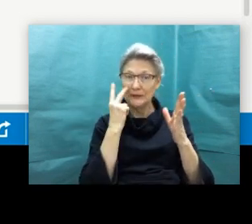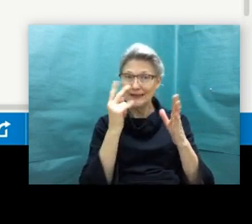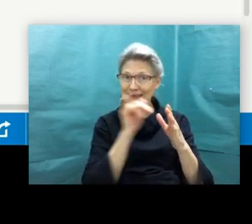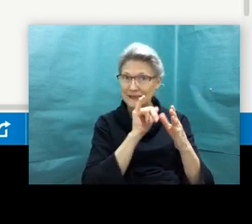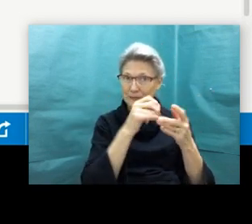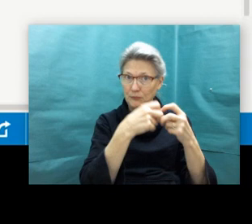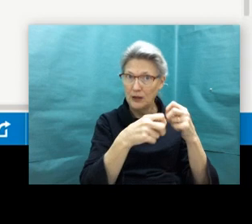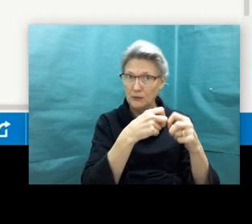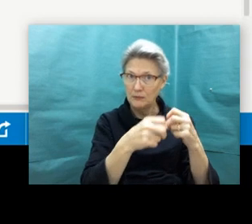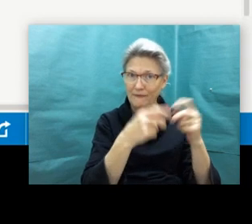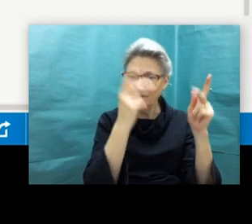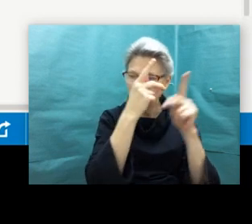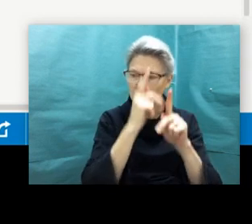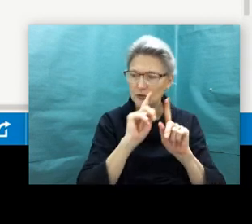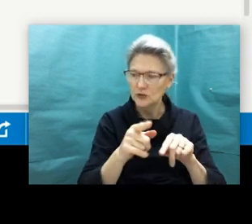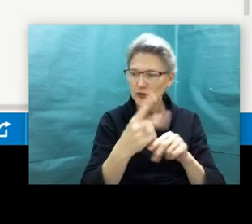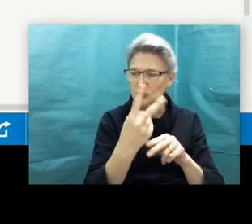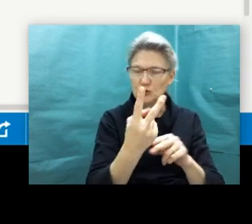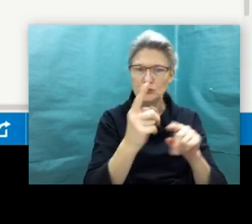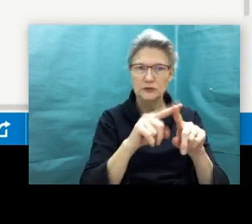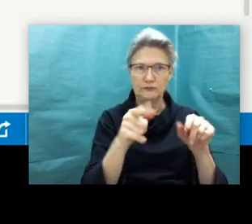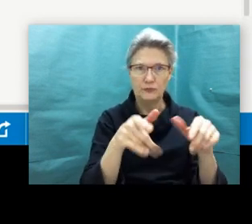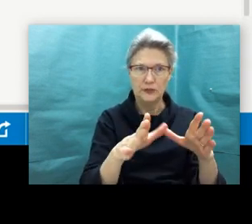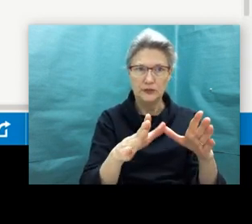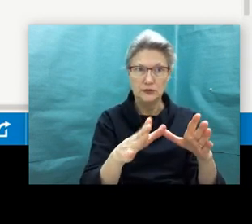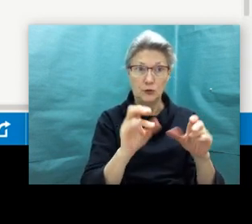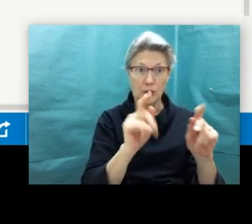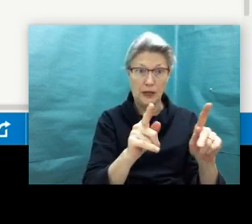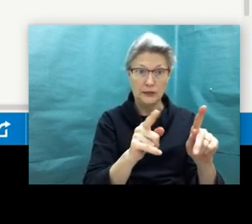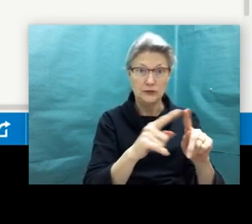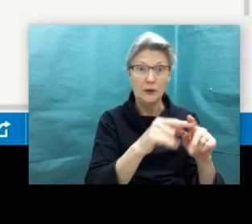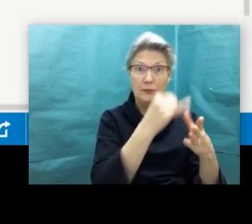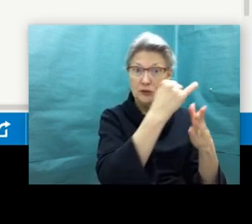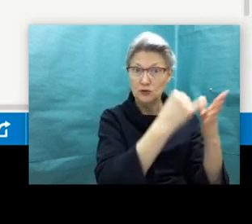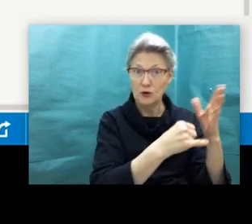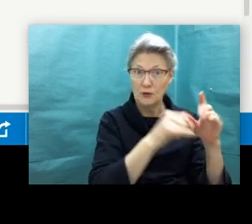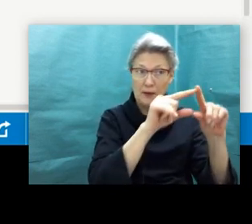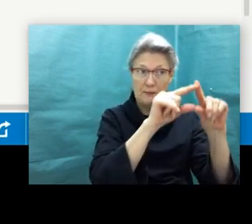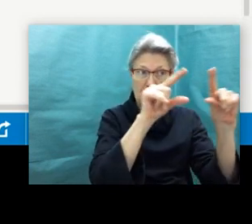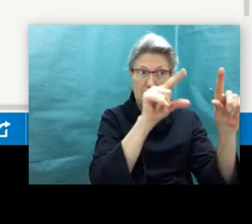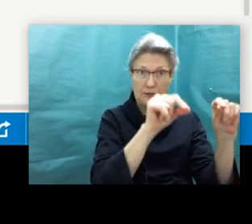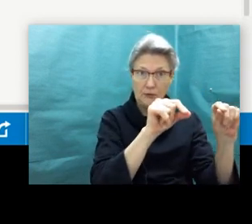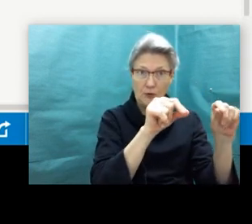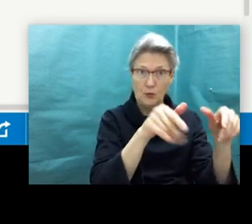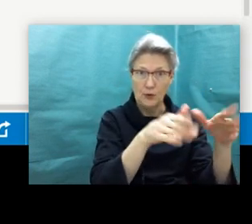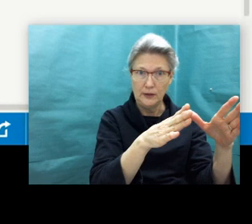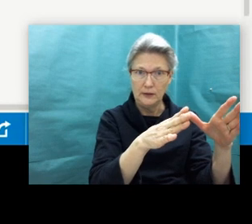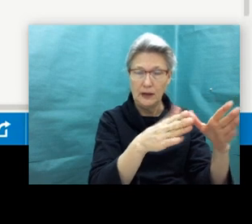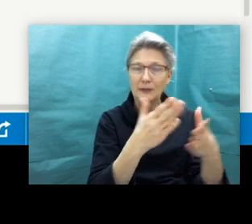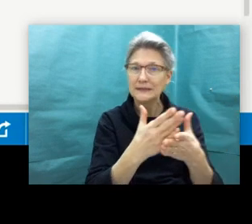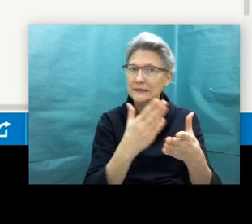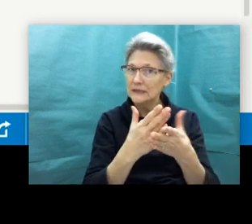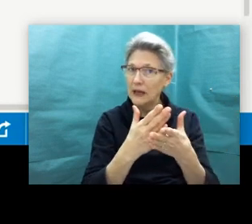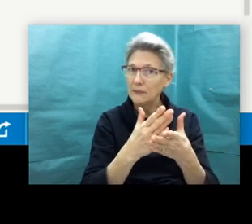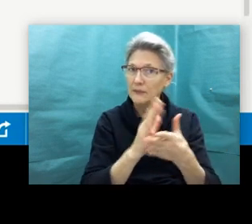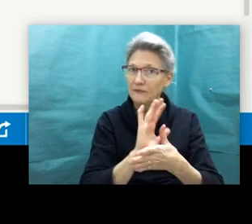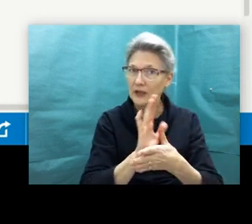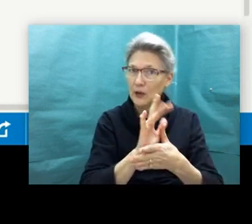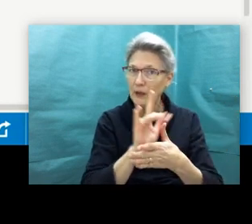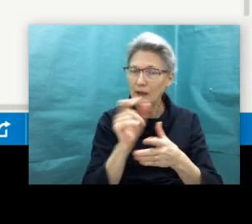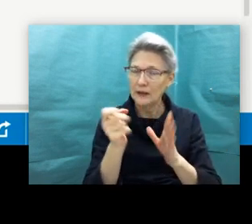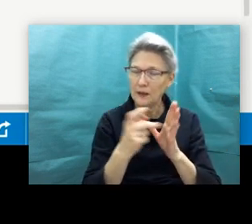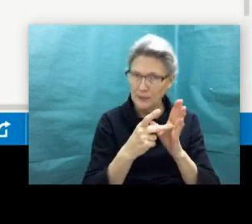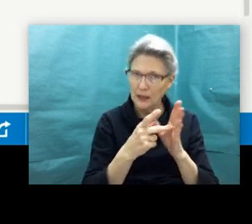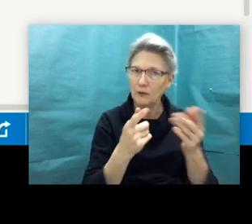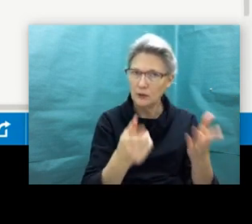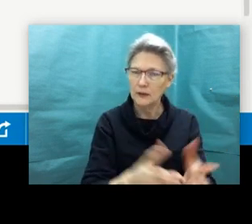problem solved 2 different ways. All right, so over here, I'm going to draw my bar method. I'm going to pause the video and draw it, and then I'll come